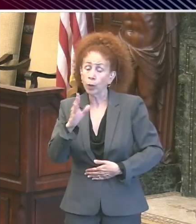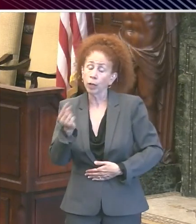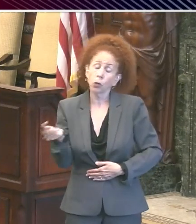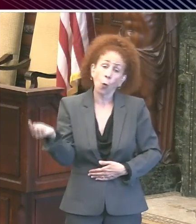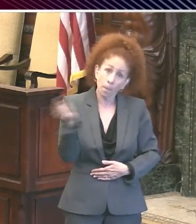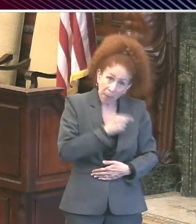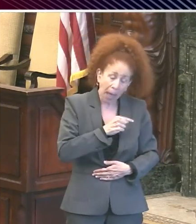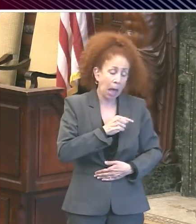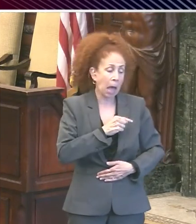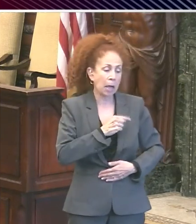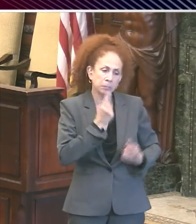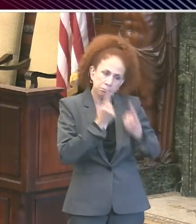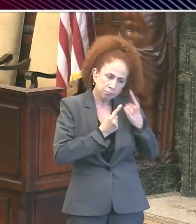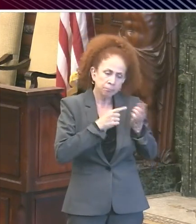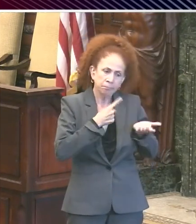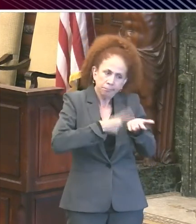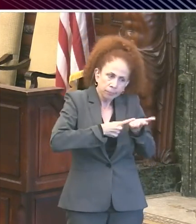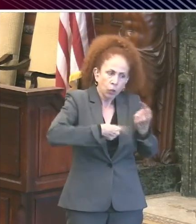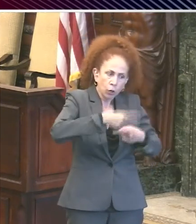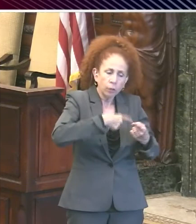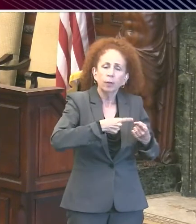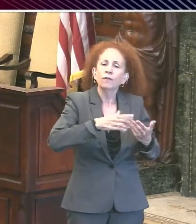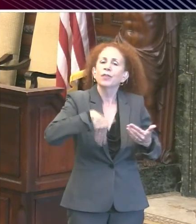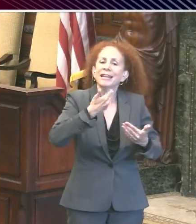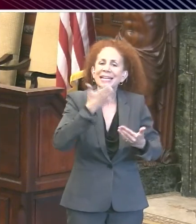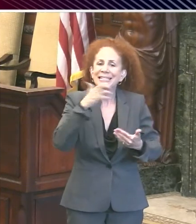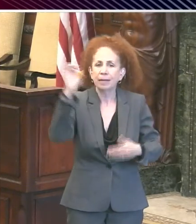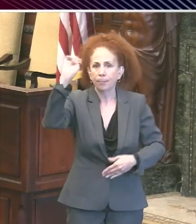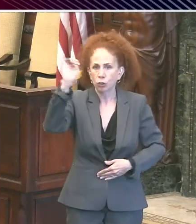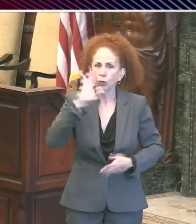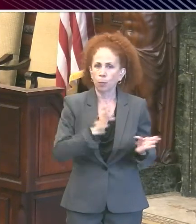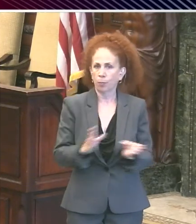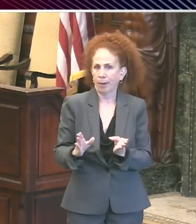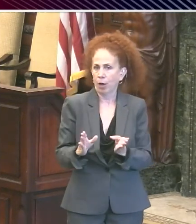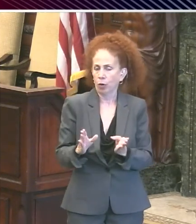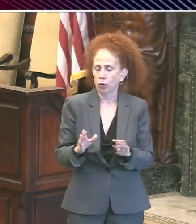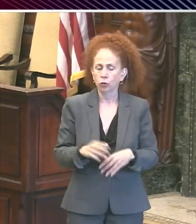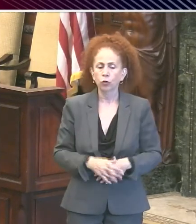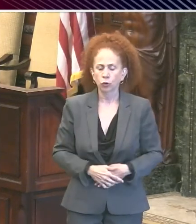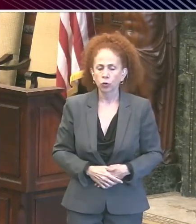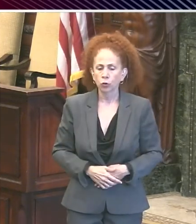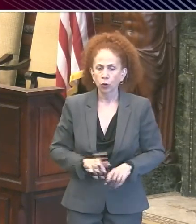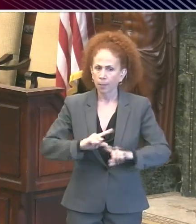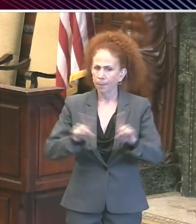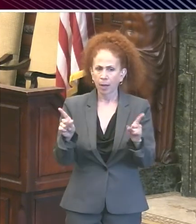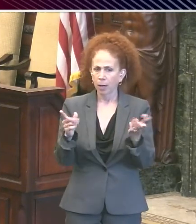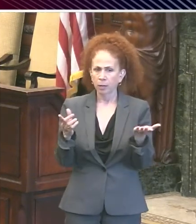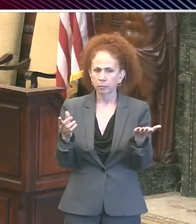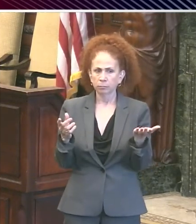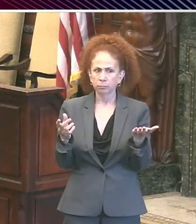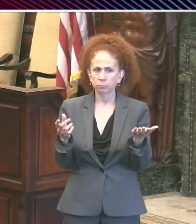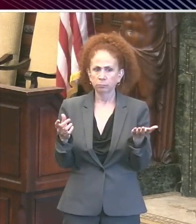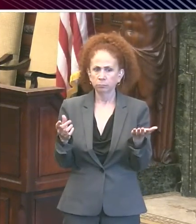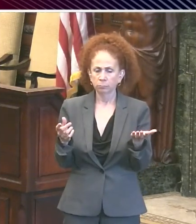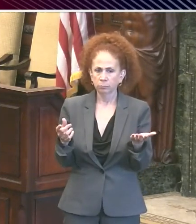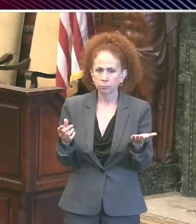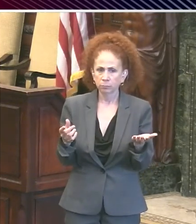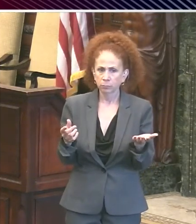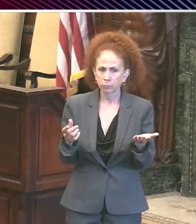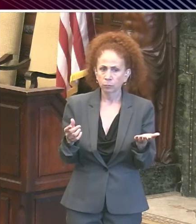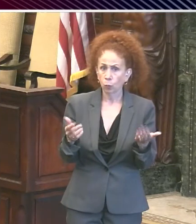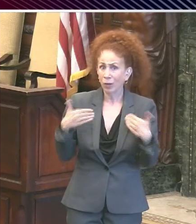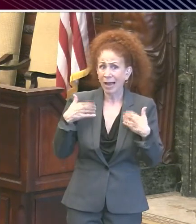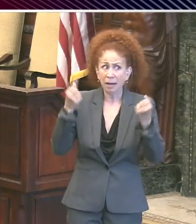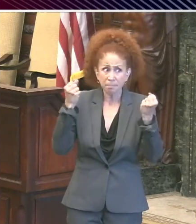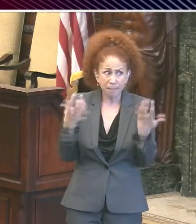and prepare for our next heat emergency. But feel that we did have a number